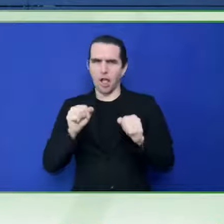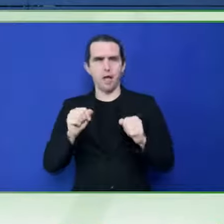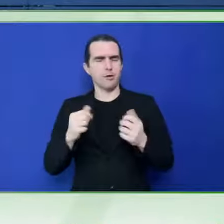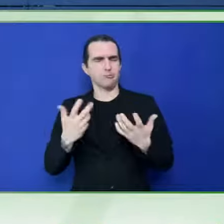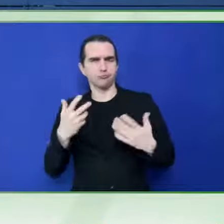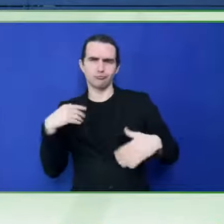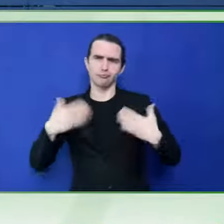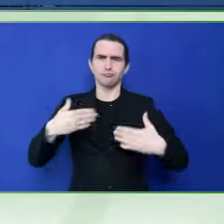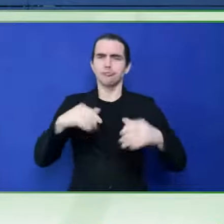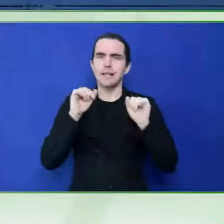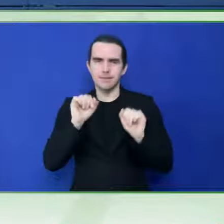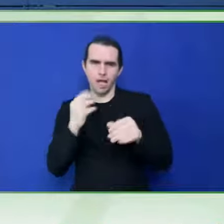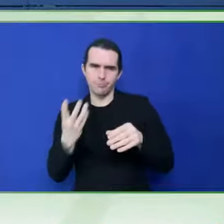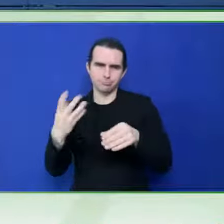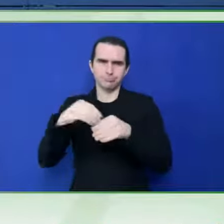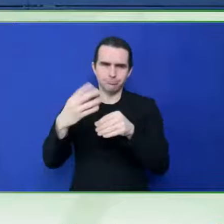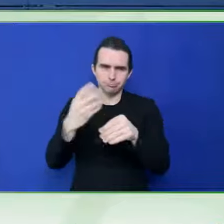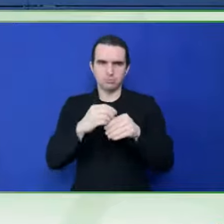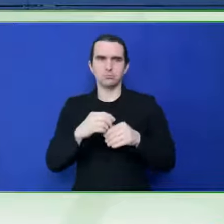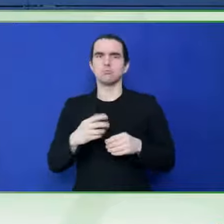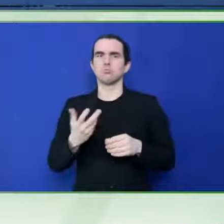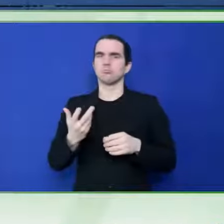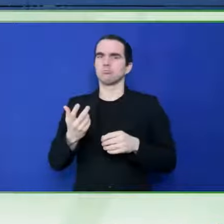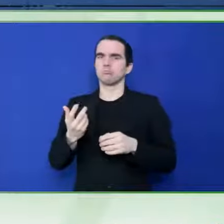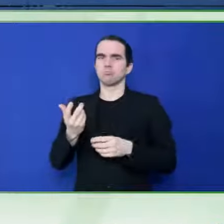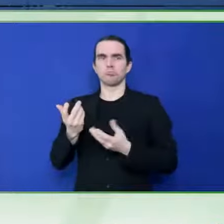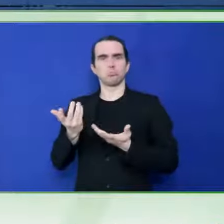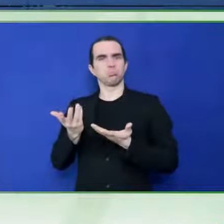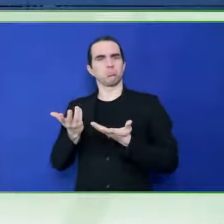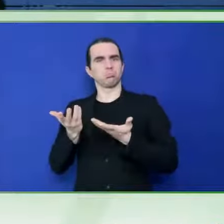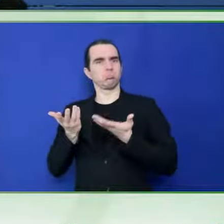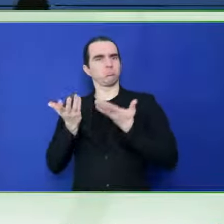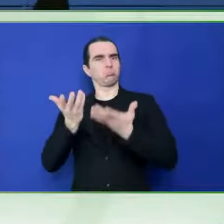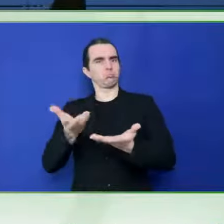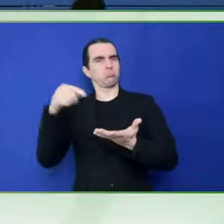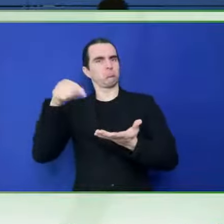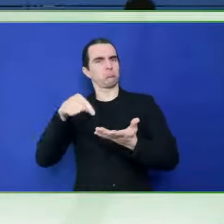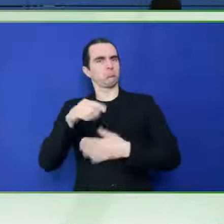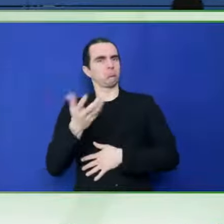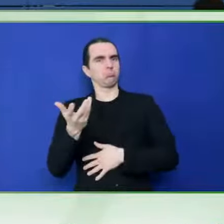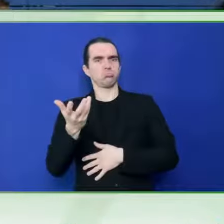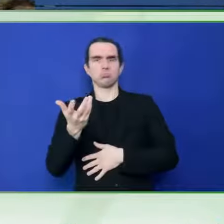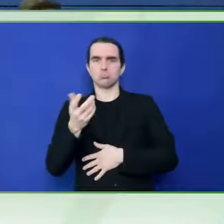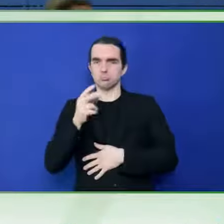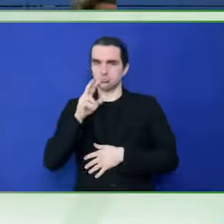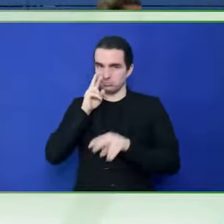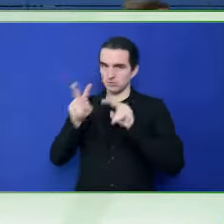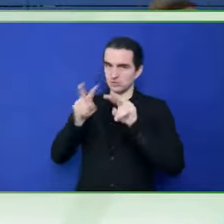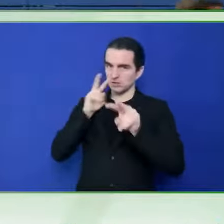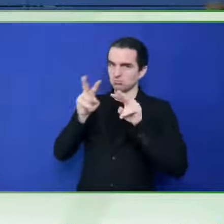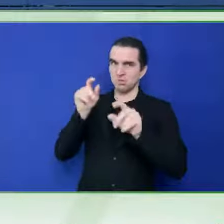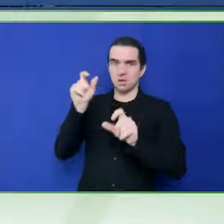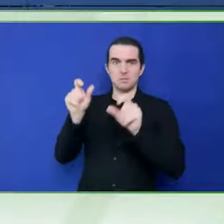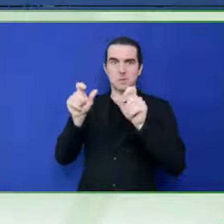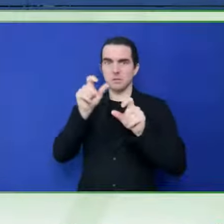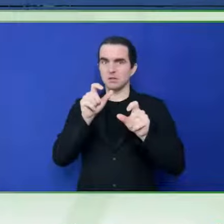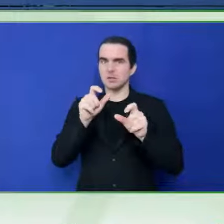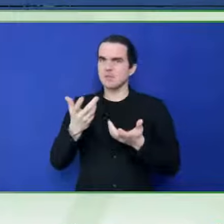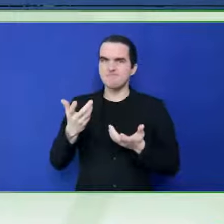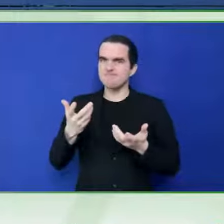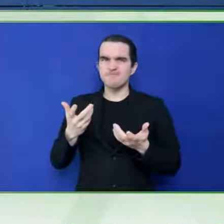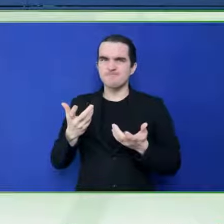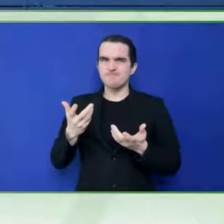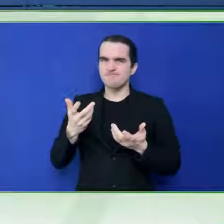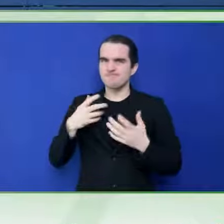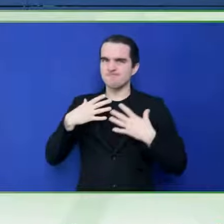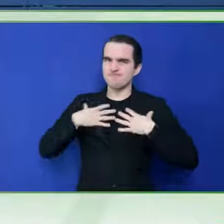your well-being. And we're all about getting people out there and enjoying life, a freedom that should be